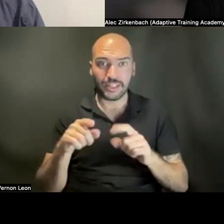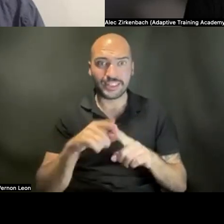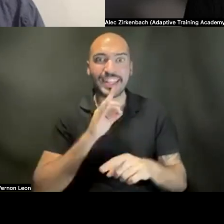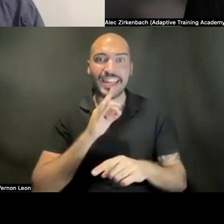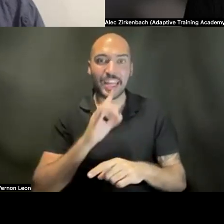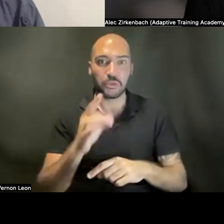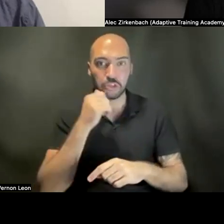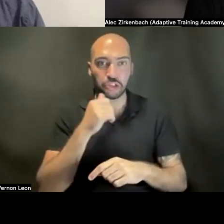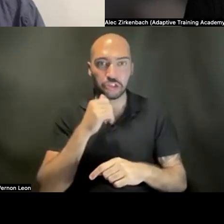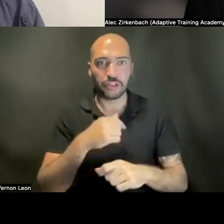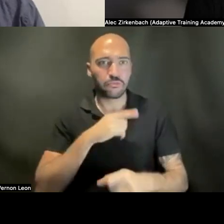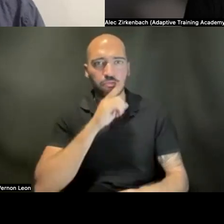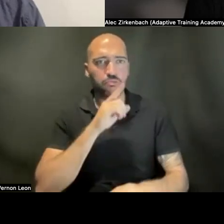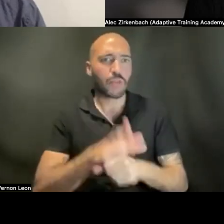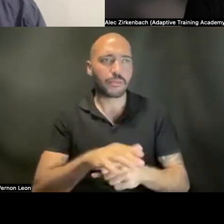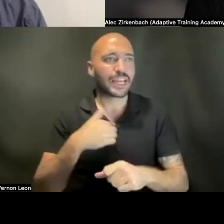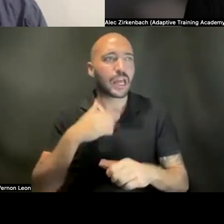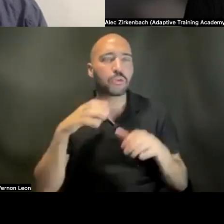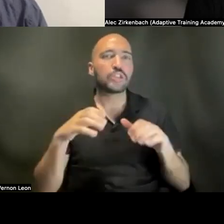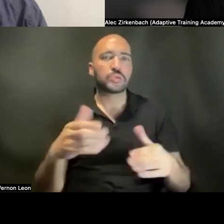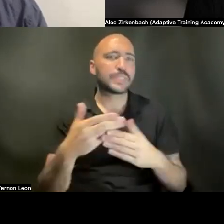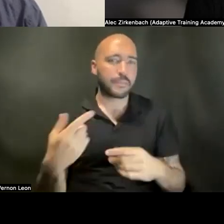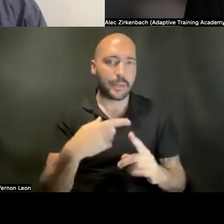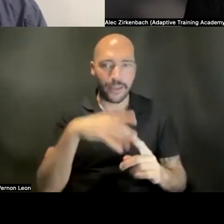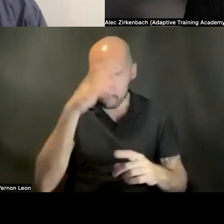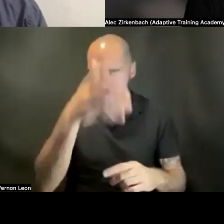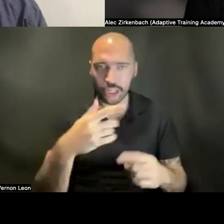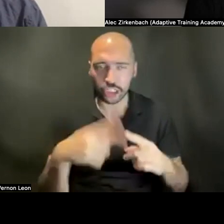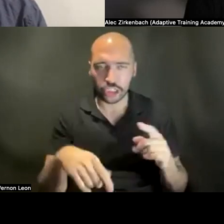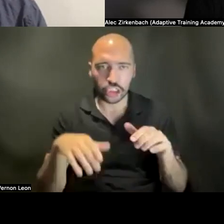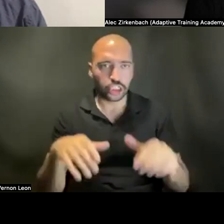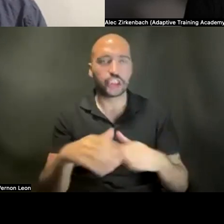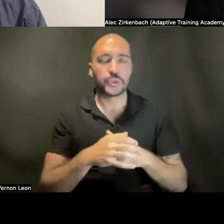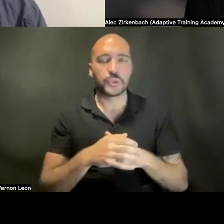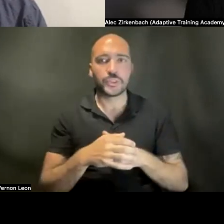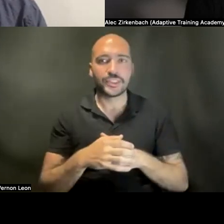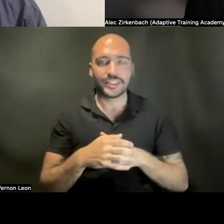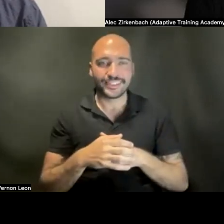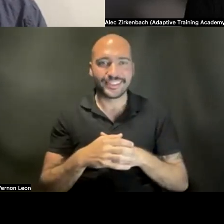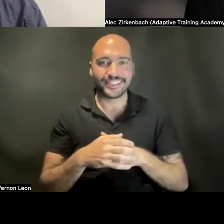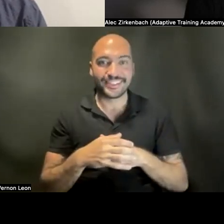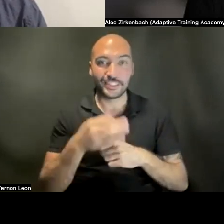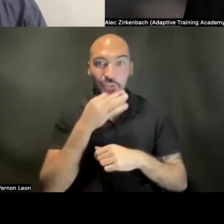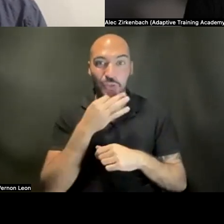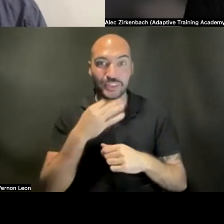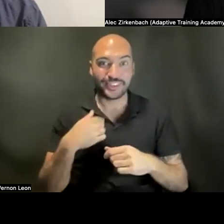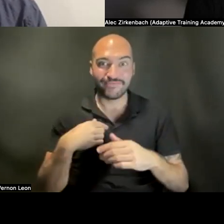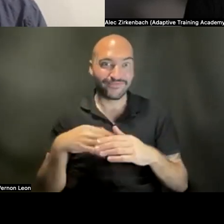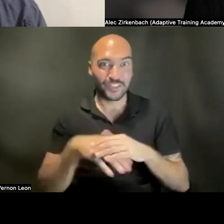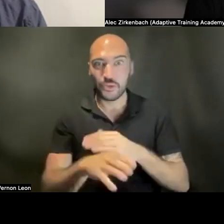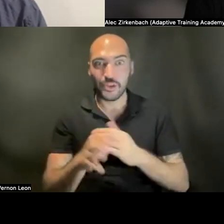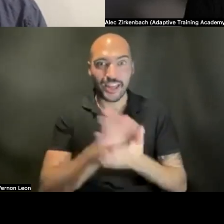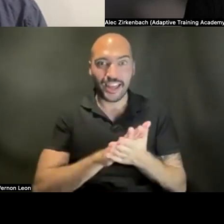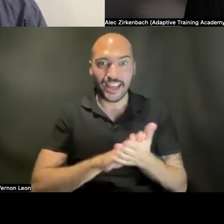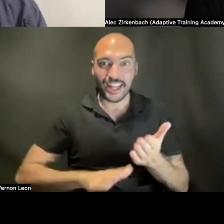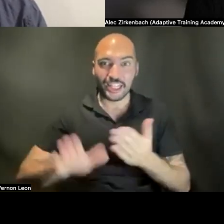8-year-old girl promising that I would do something that he did never get to do. And so as soon as I went through college,